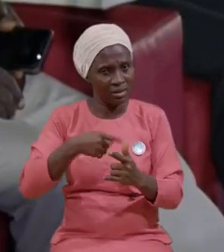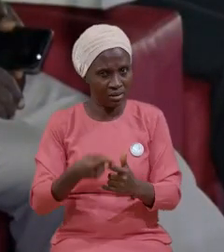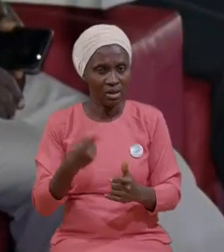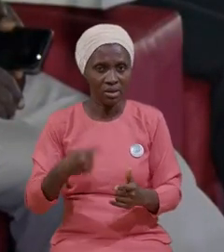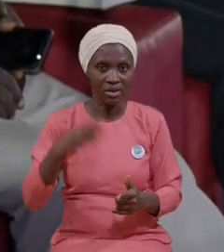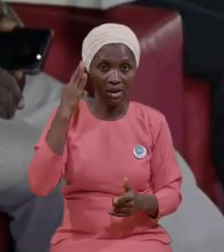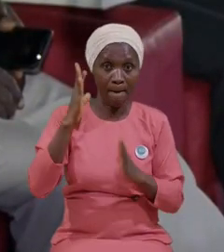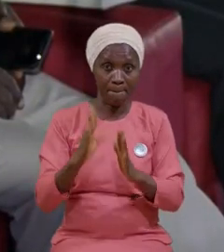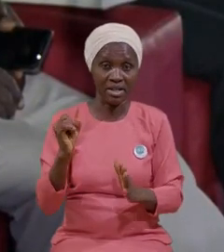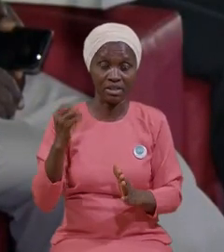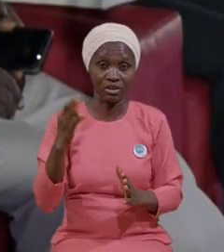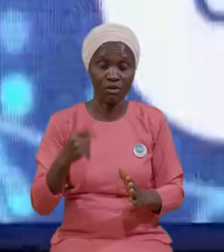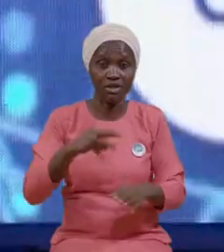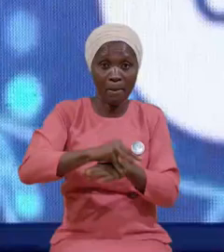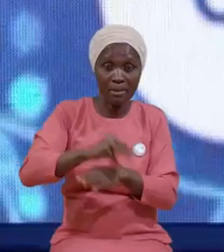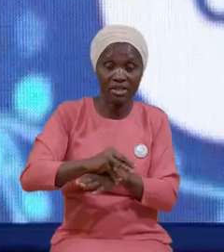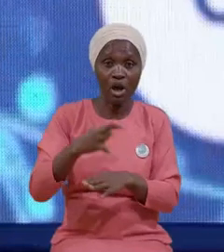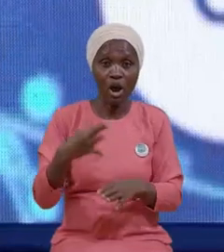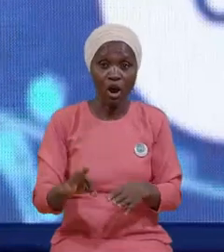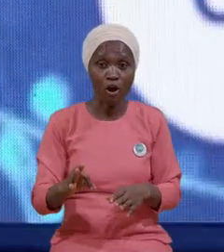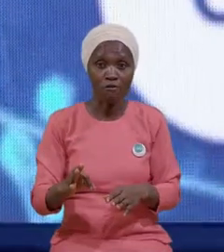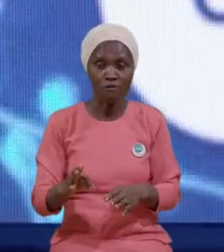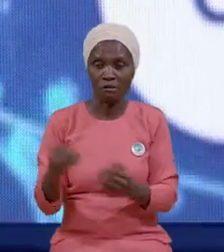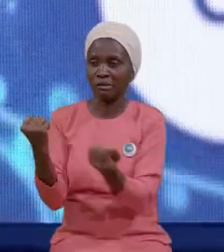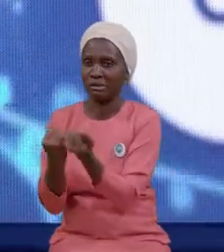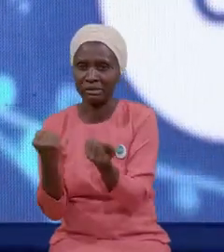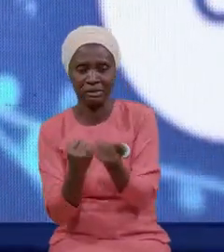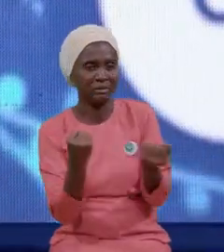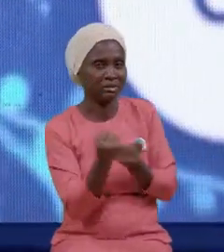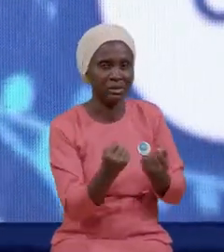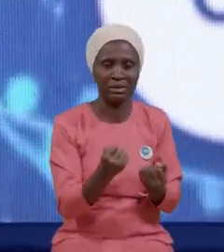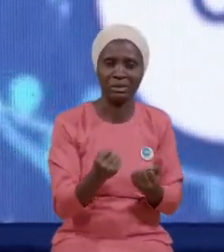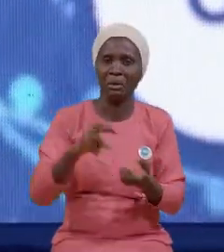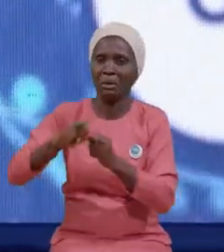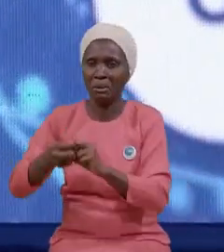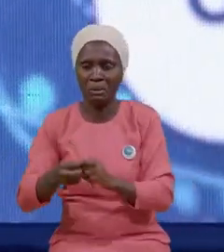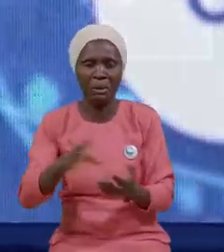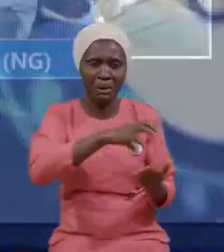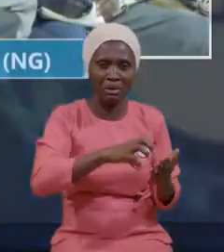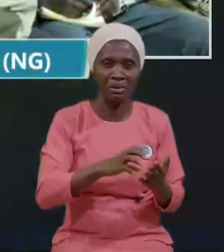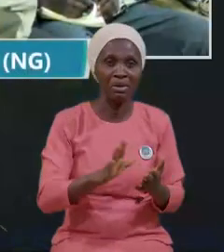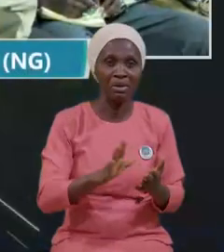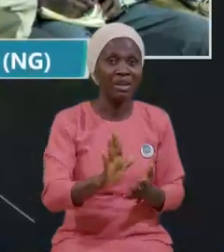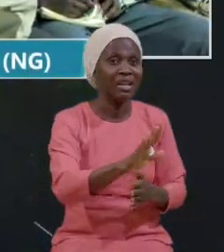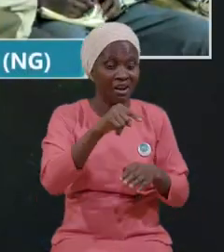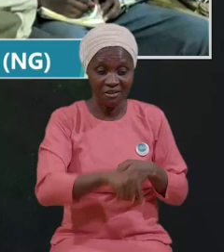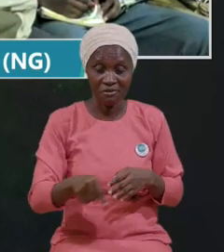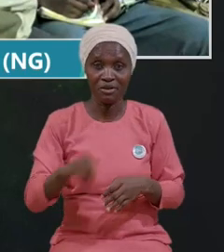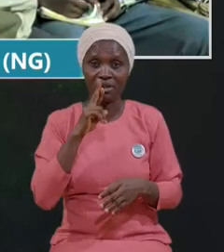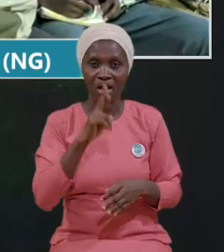the message of fighting, violence, their feet are ugly.